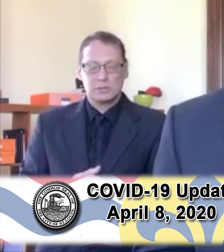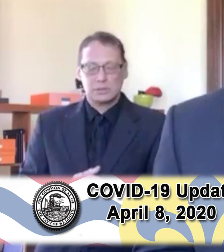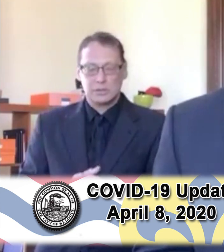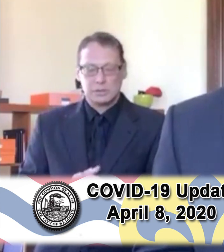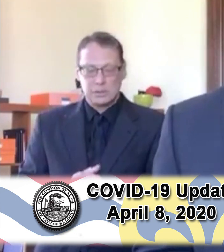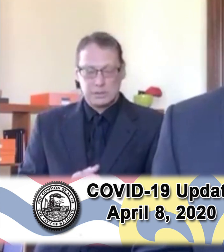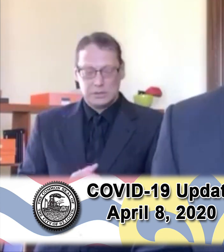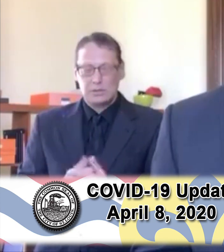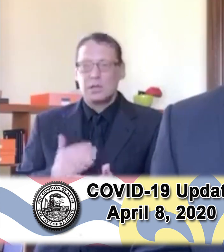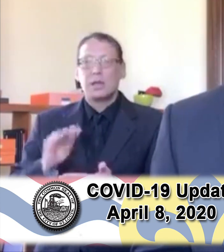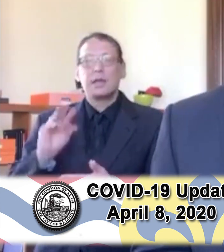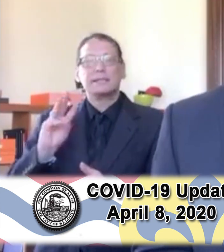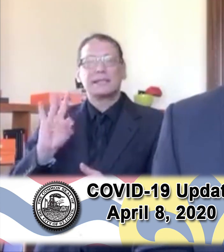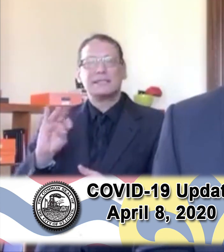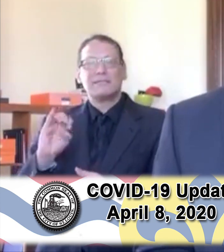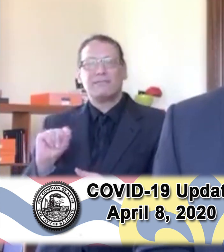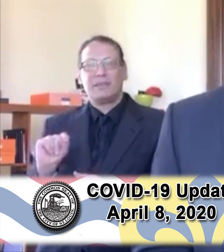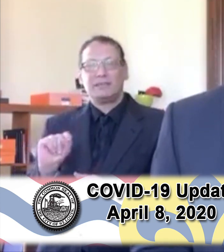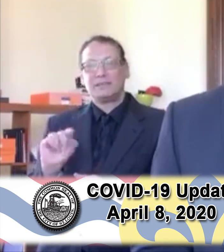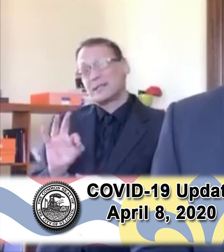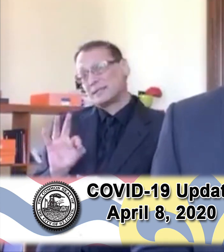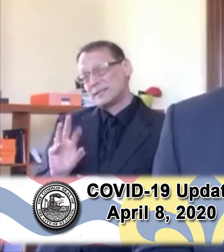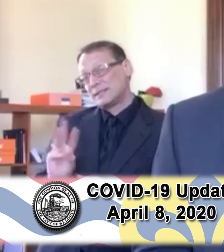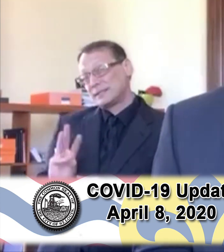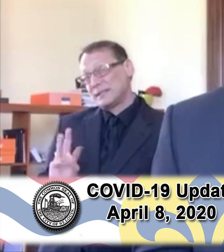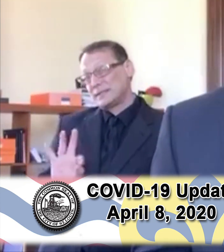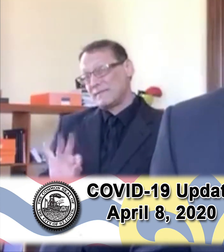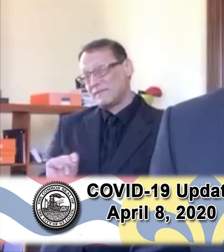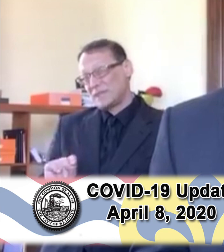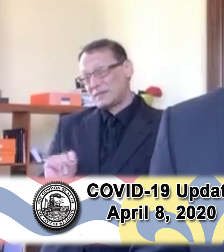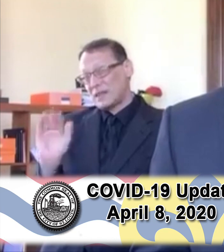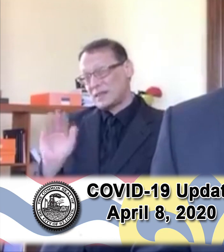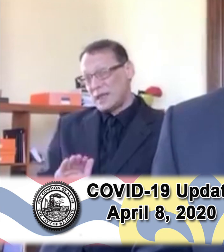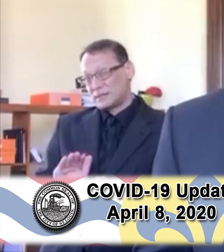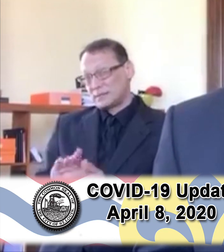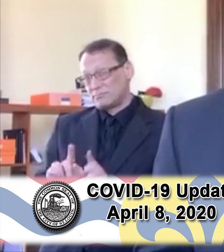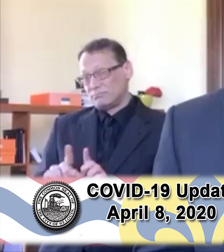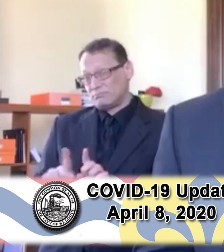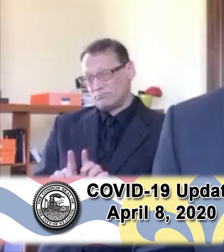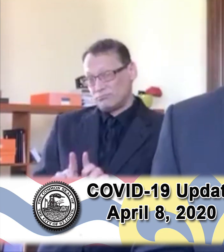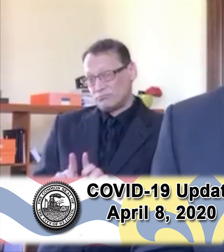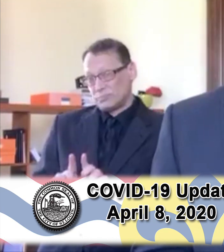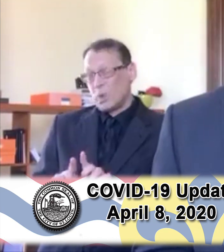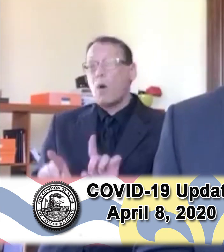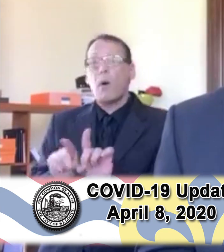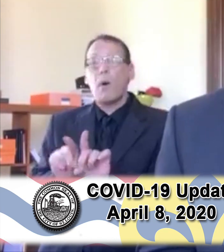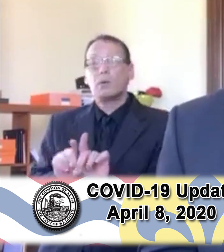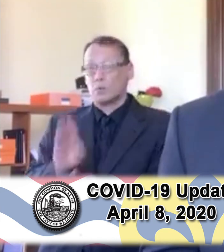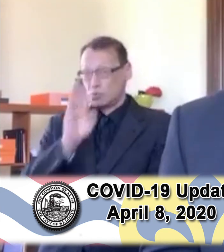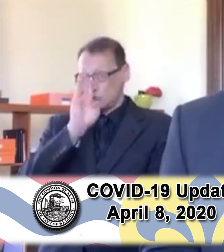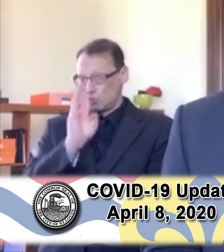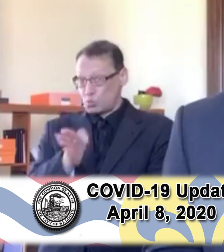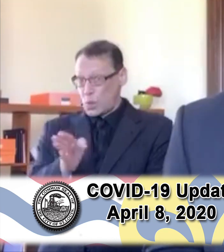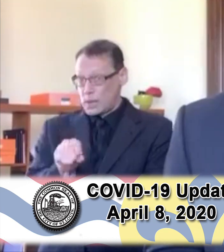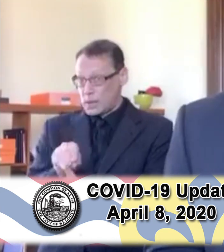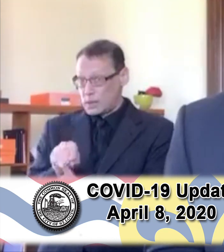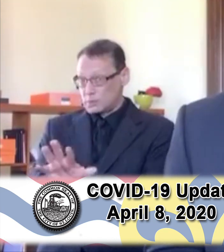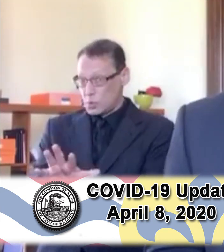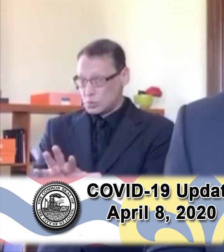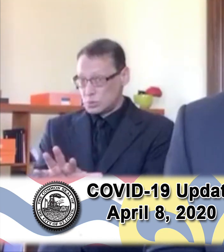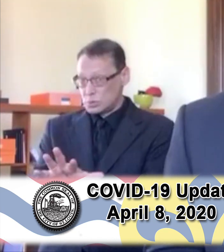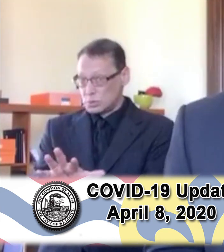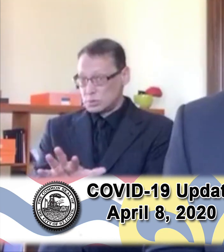within a distance of less than 6 feet. And the other part of the definition includes individuals who may have been directly exposed